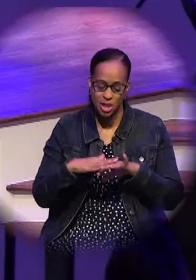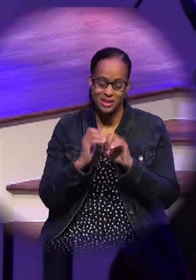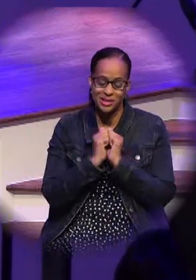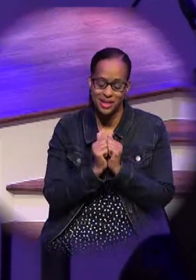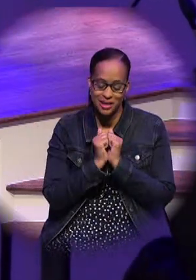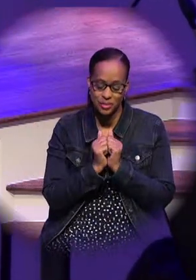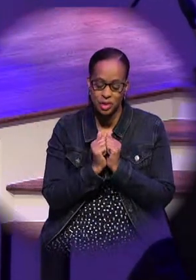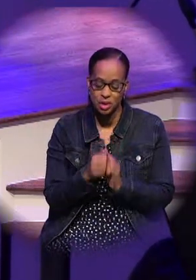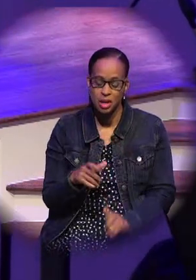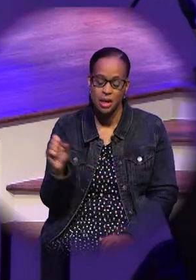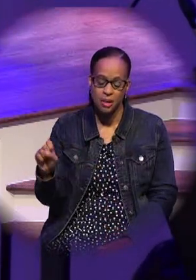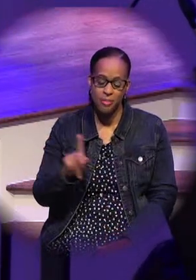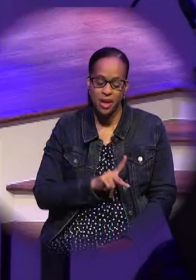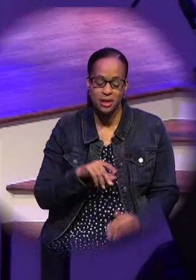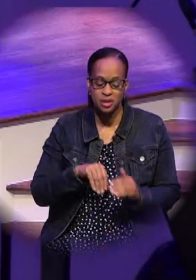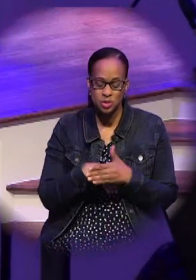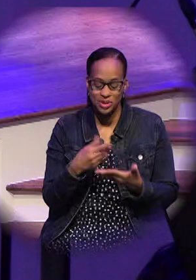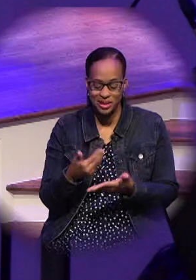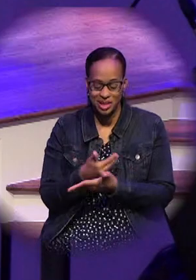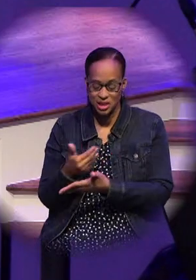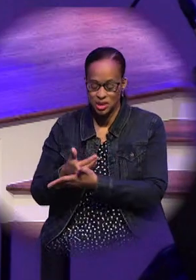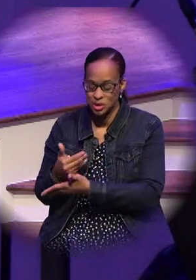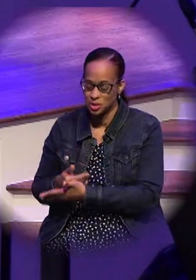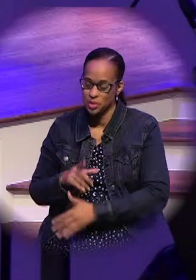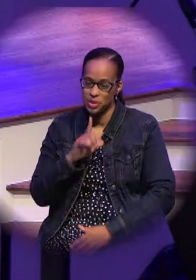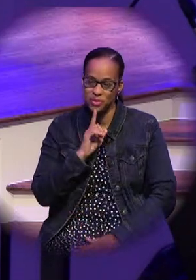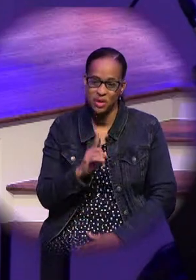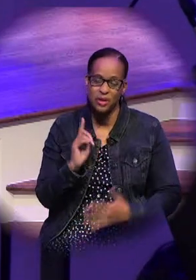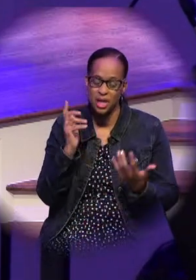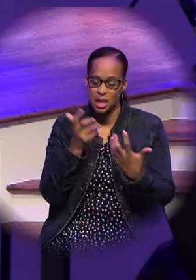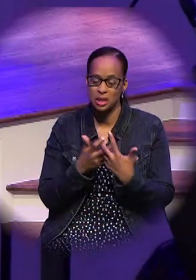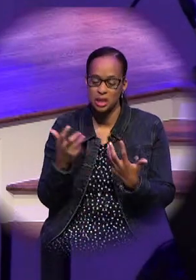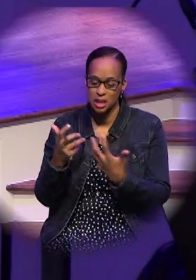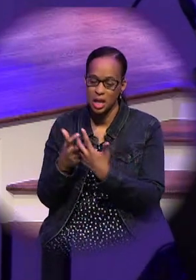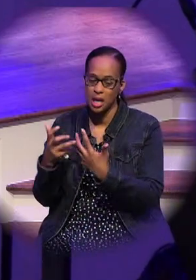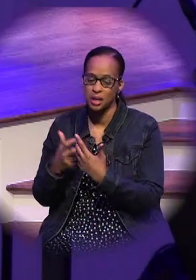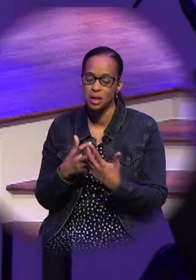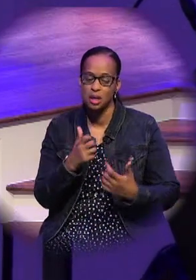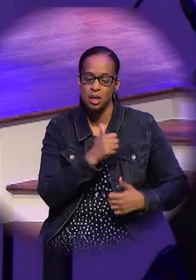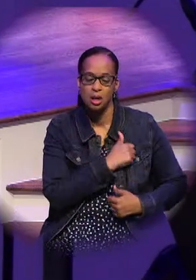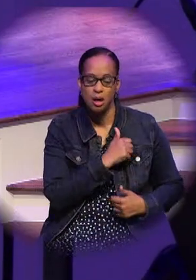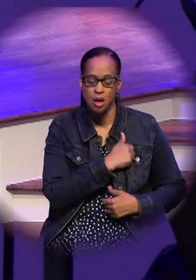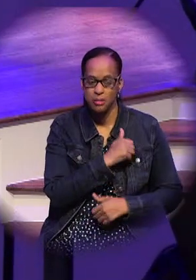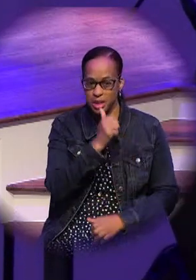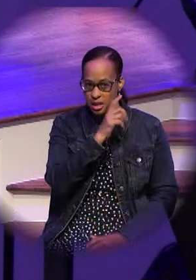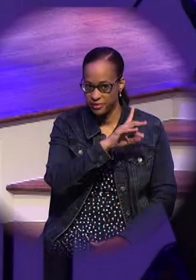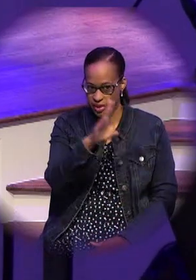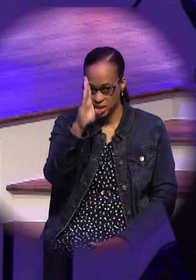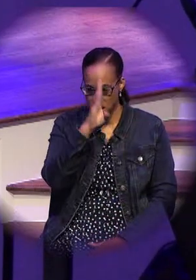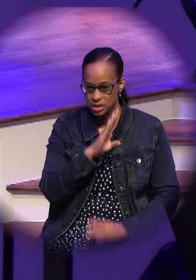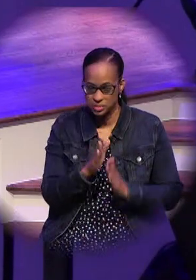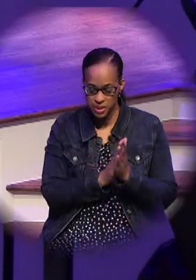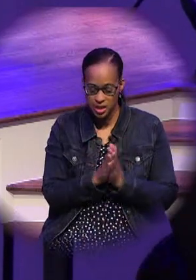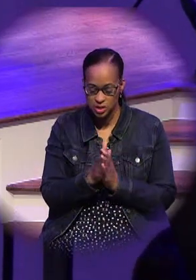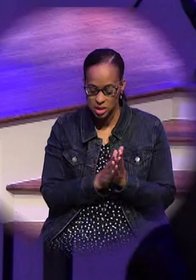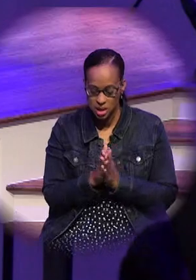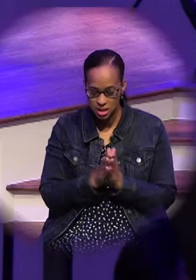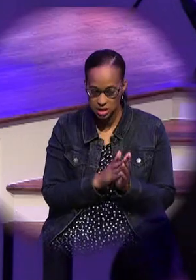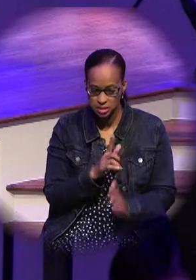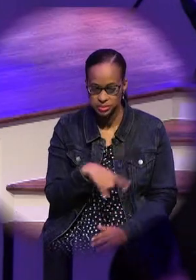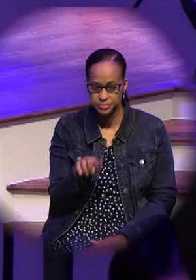back into a new, very alive army of God. It was a passage that spoke to